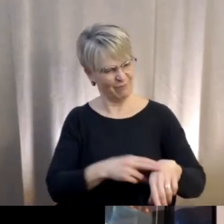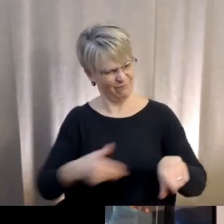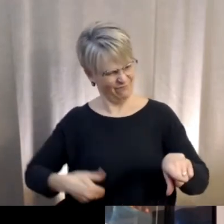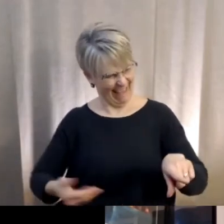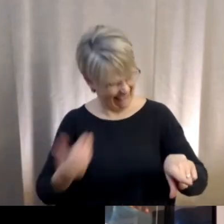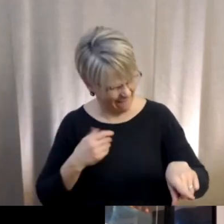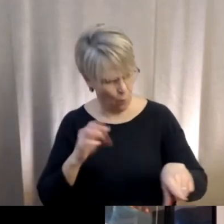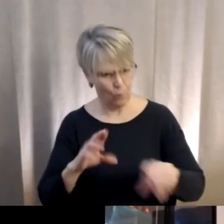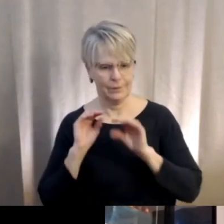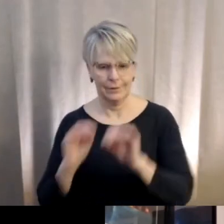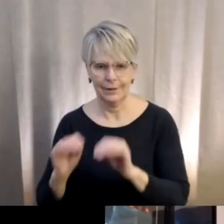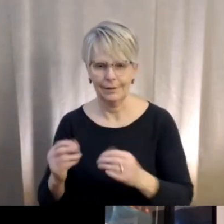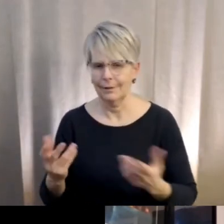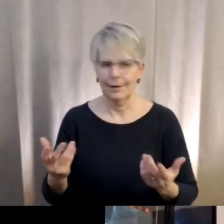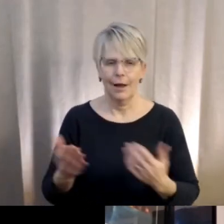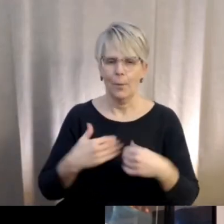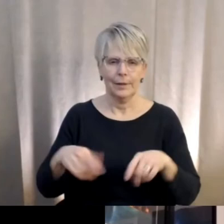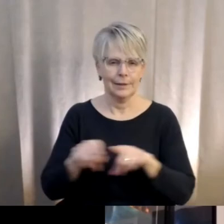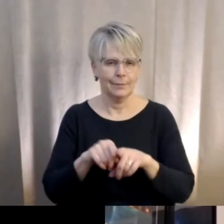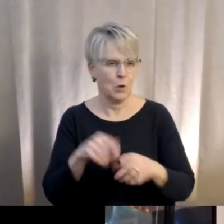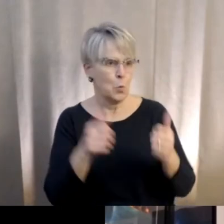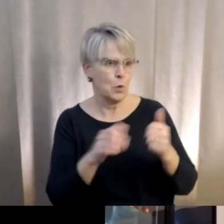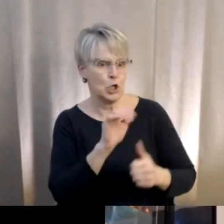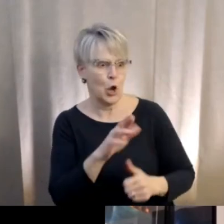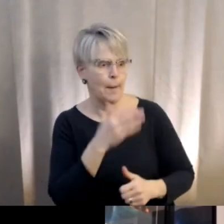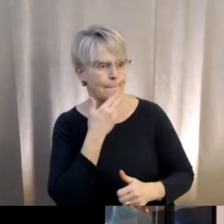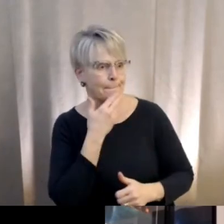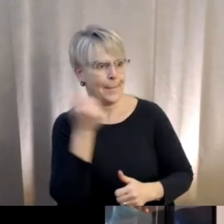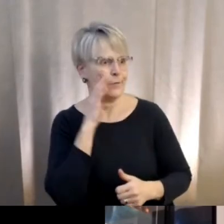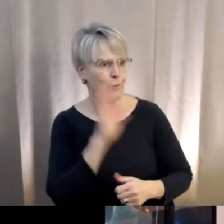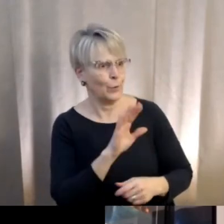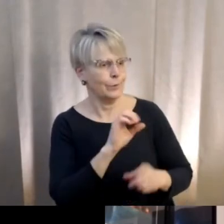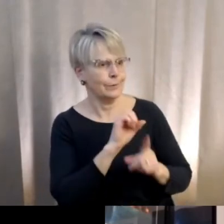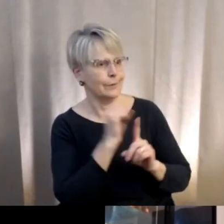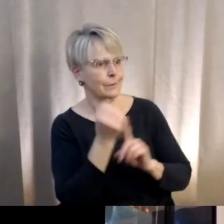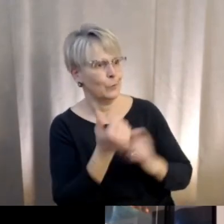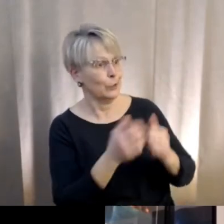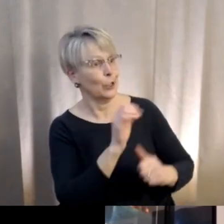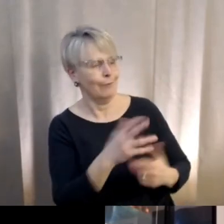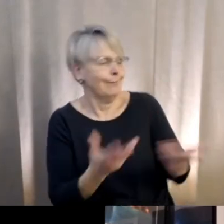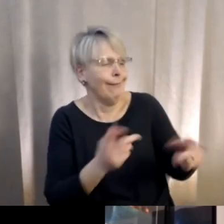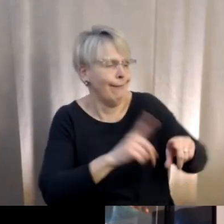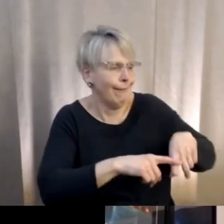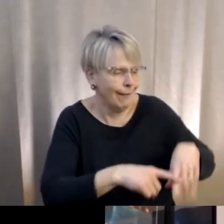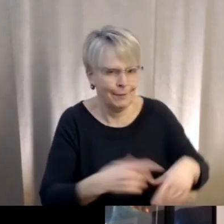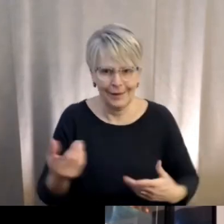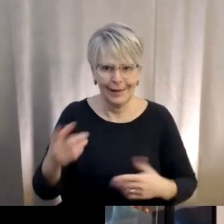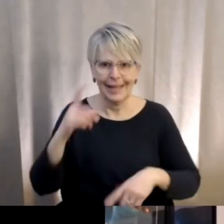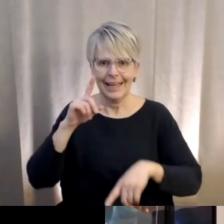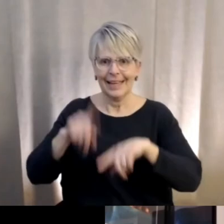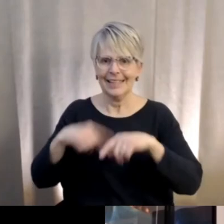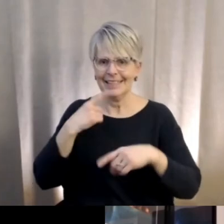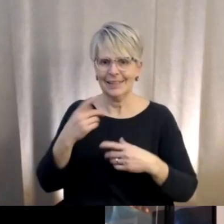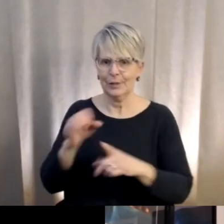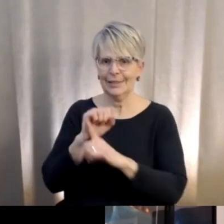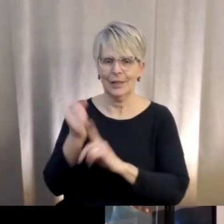sort of like asking which car is the best for your particular situation. Yeah. No, but without saying particular situation, it's